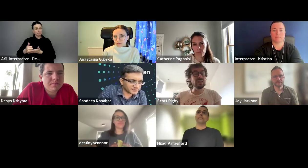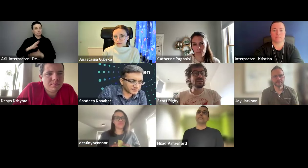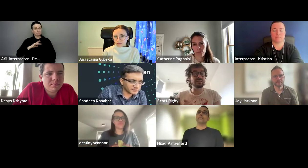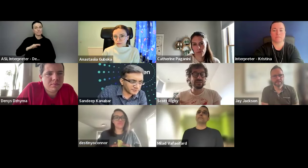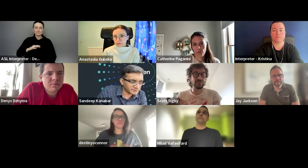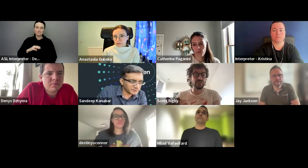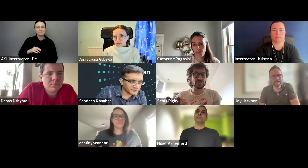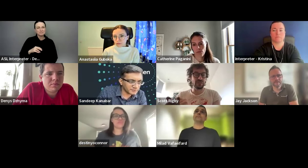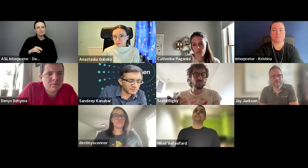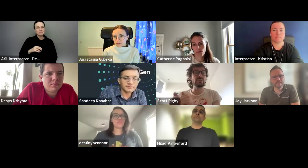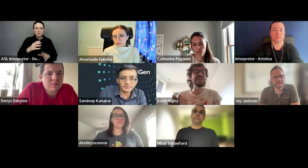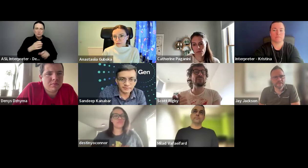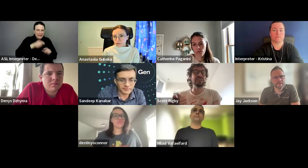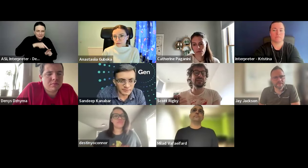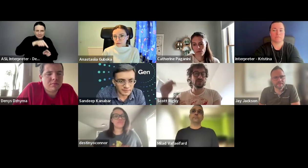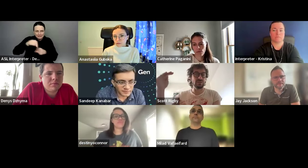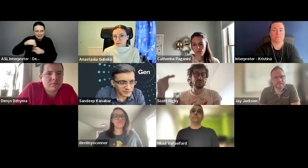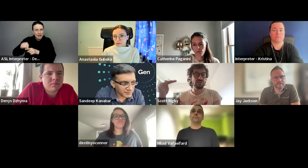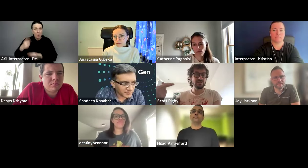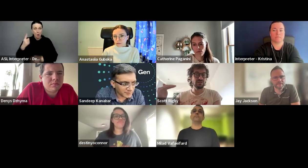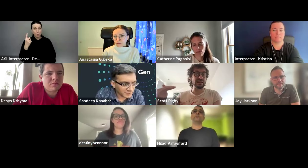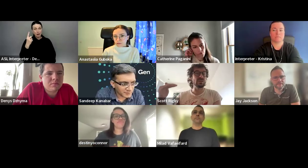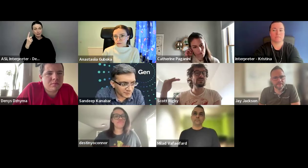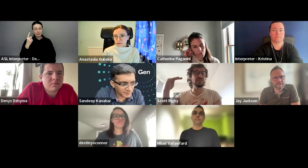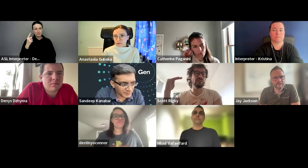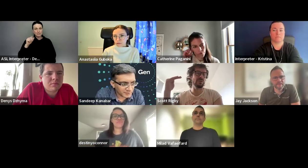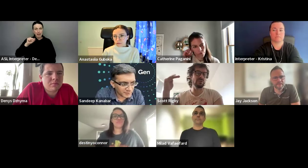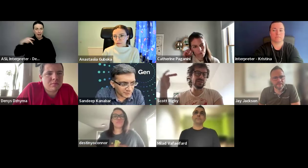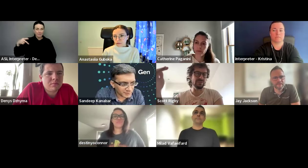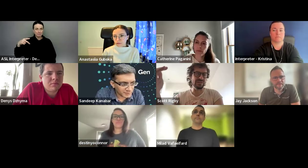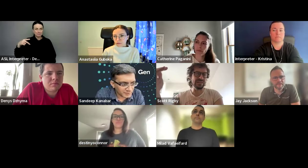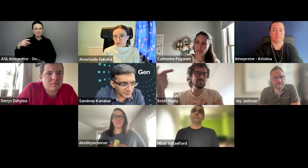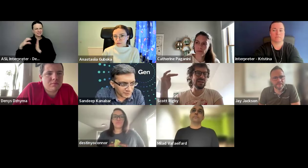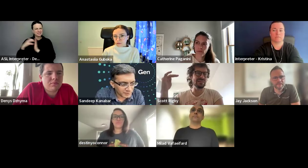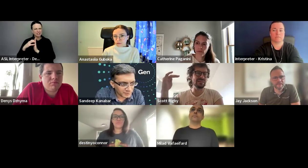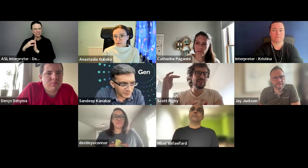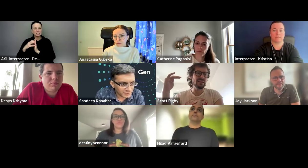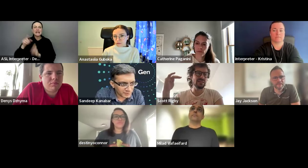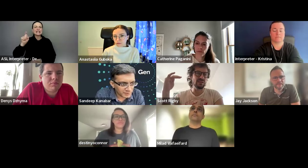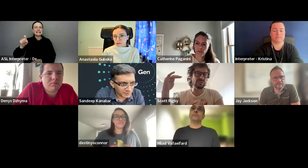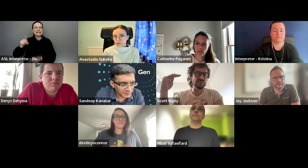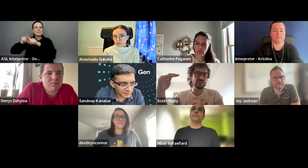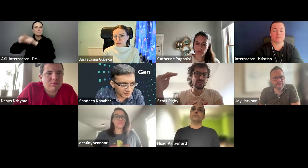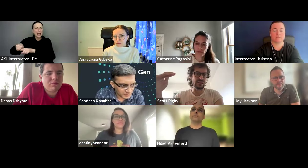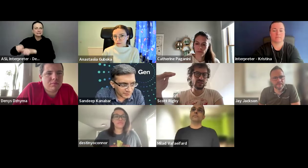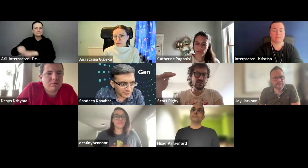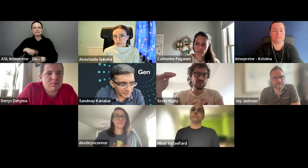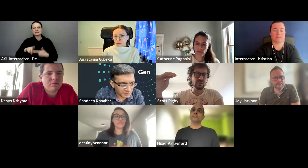but you can get specific, one of the application sections, there's need-based,